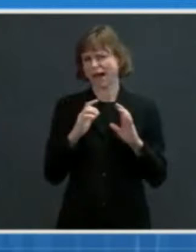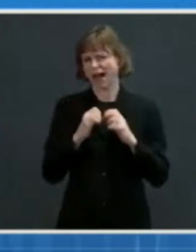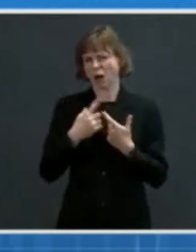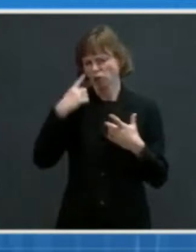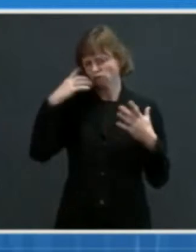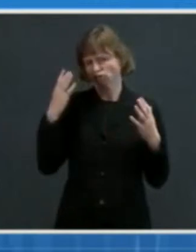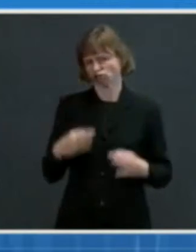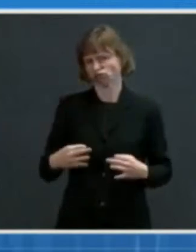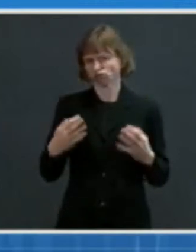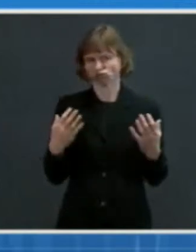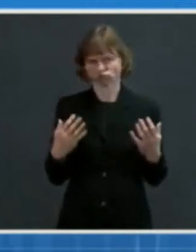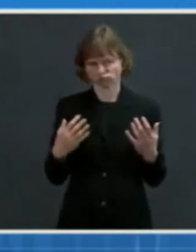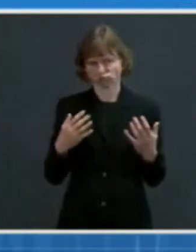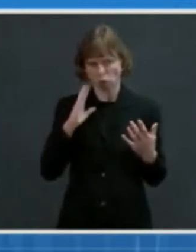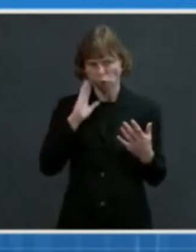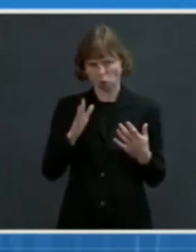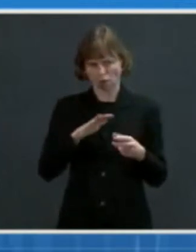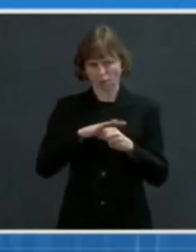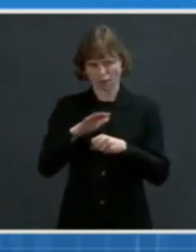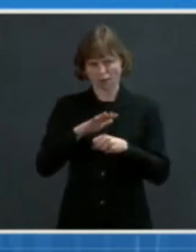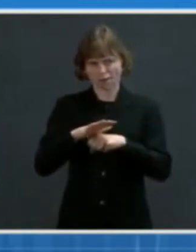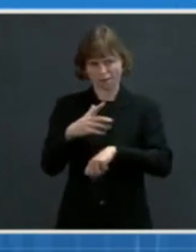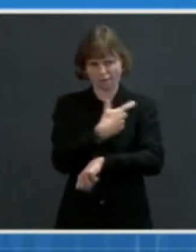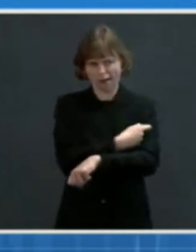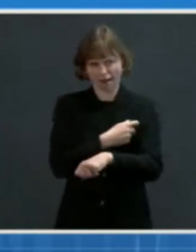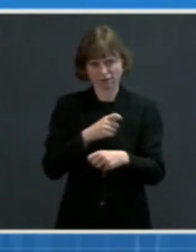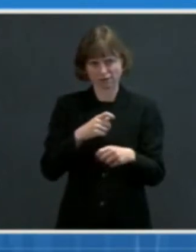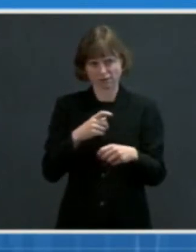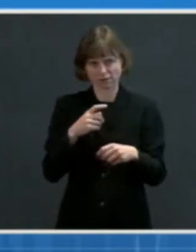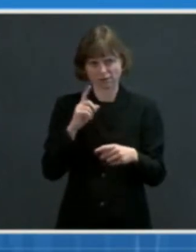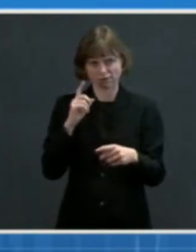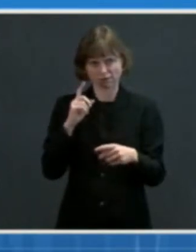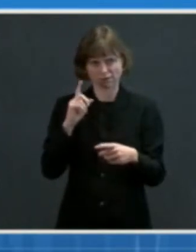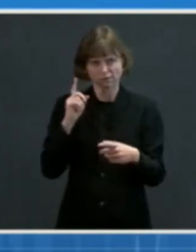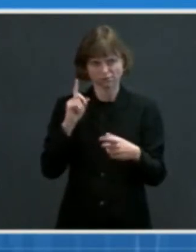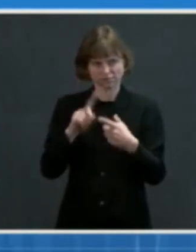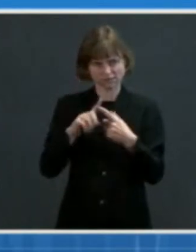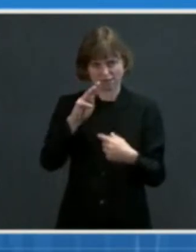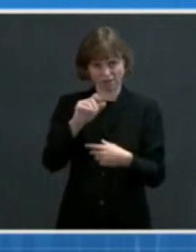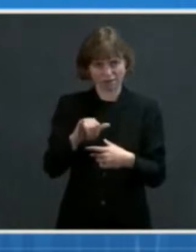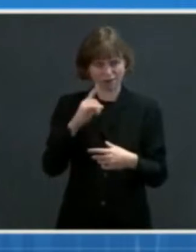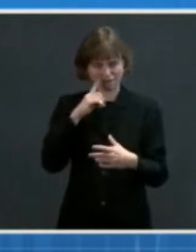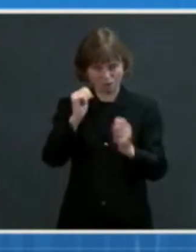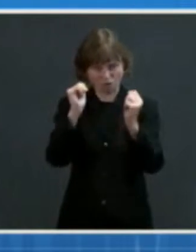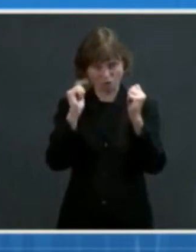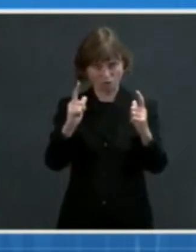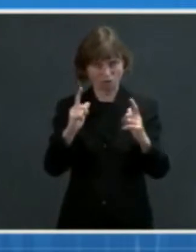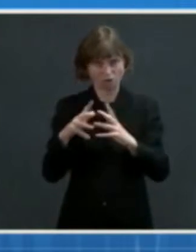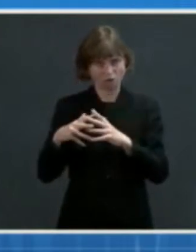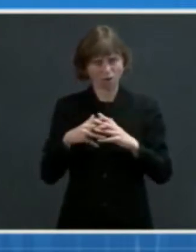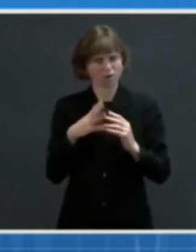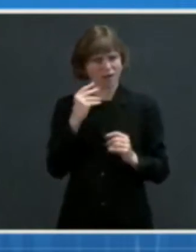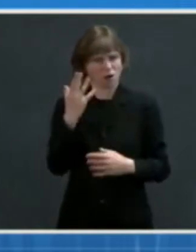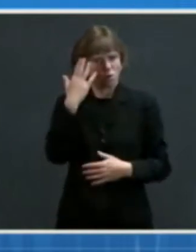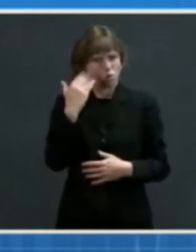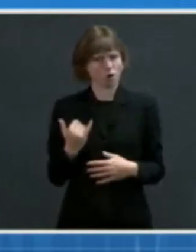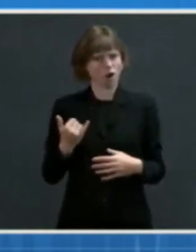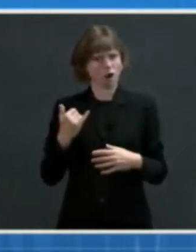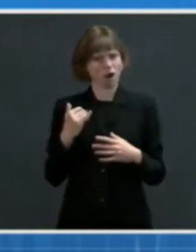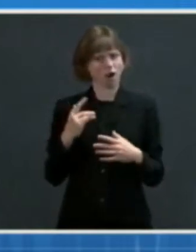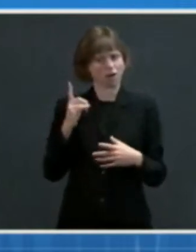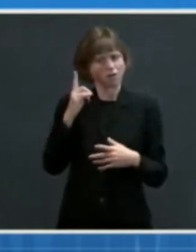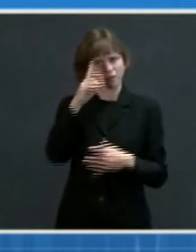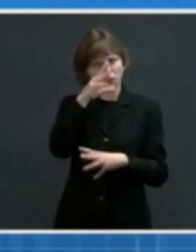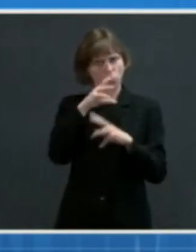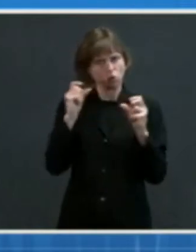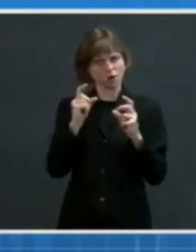conclusion that there will be enough vaccine supply by the end of May to vaccinate all American adults, and why it was important for the president to lay out